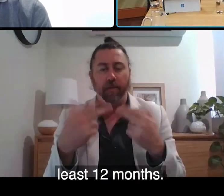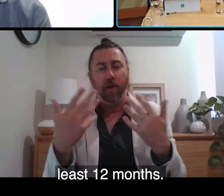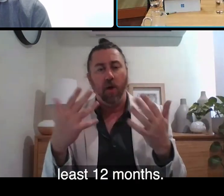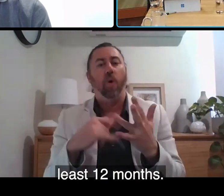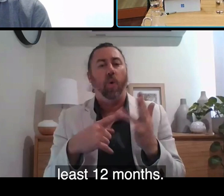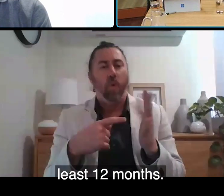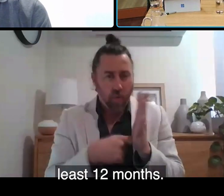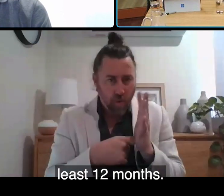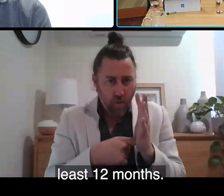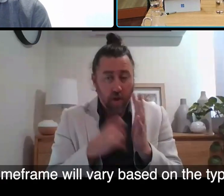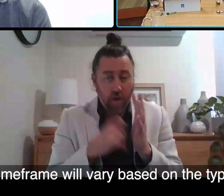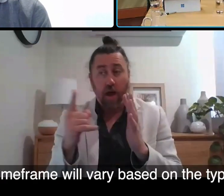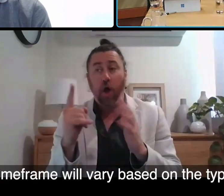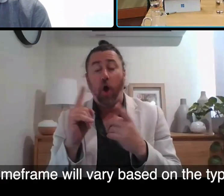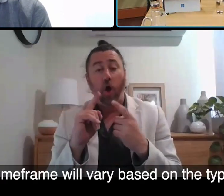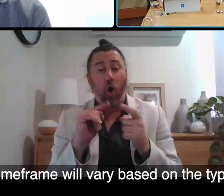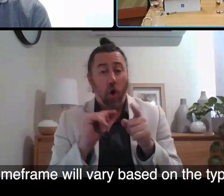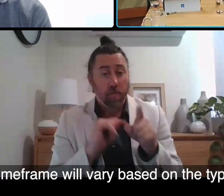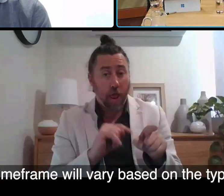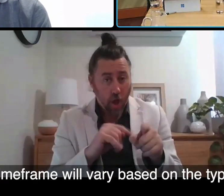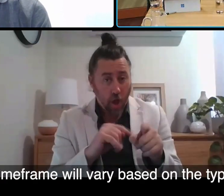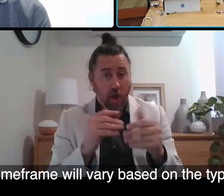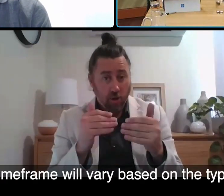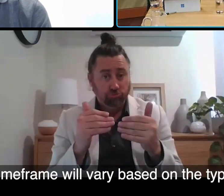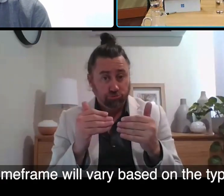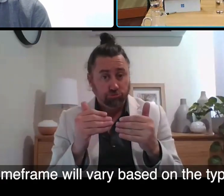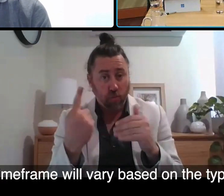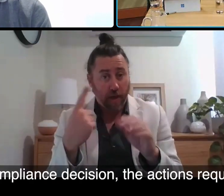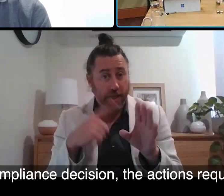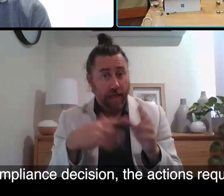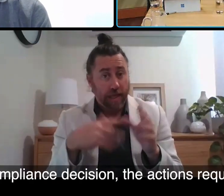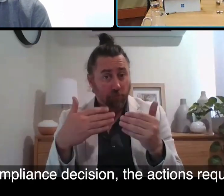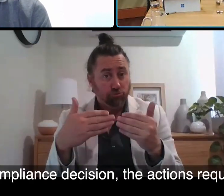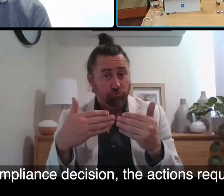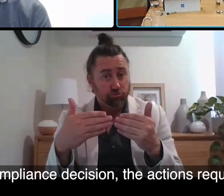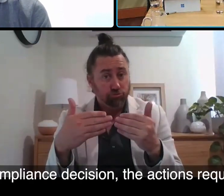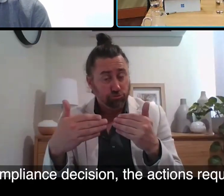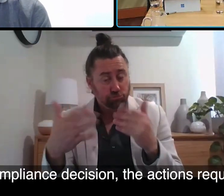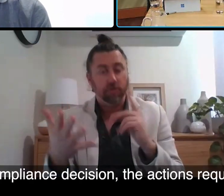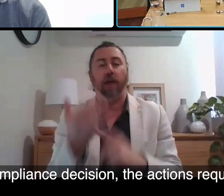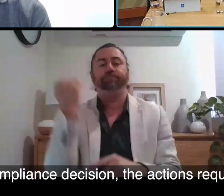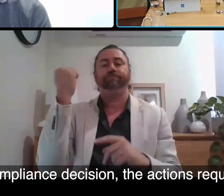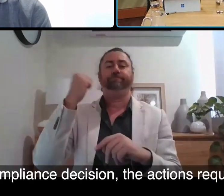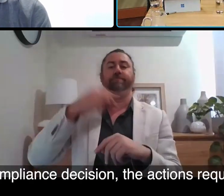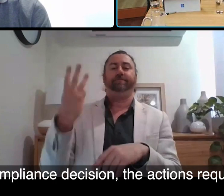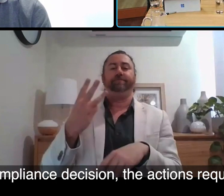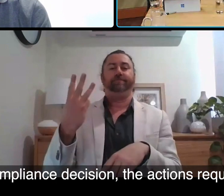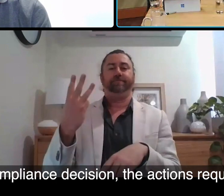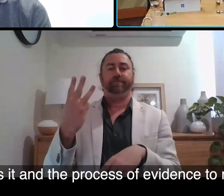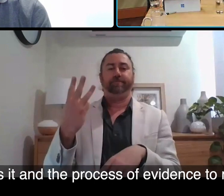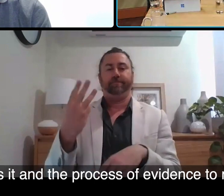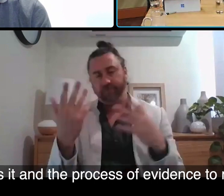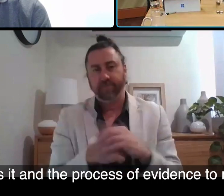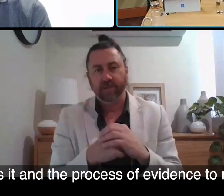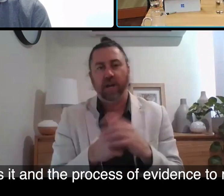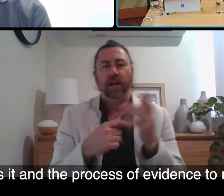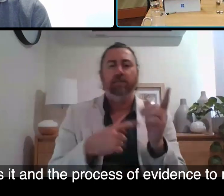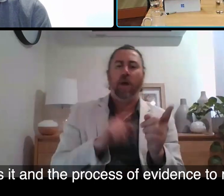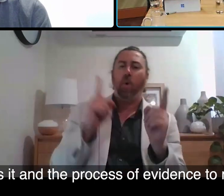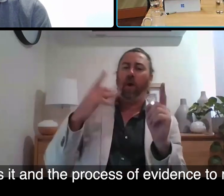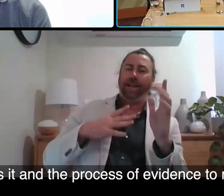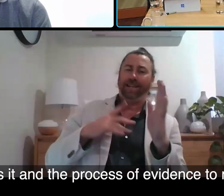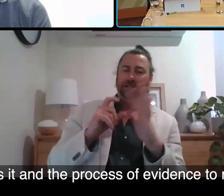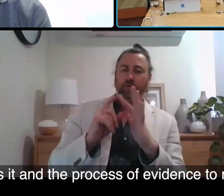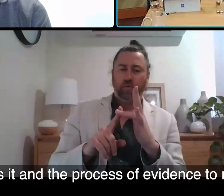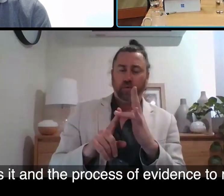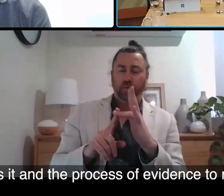least 12 months. So the timeframe will vary based on the type of the non-compliance decision, the actions required to address it,